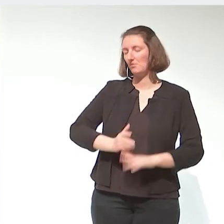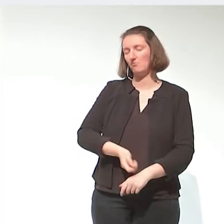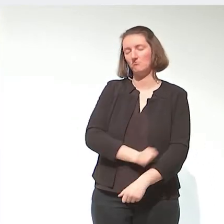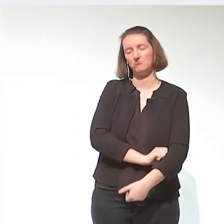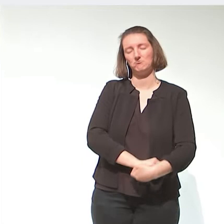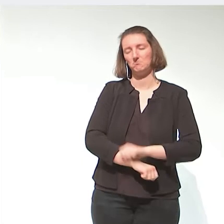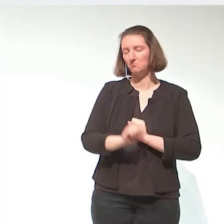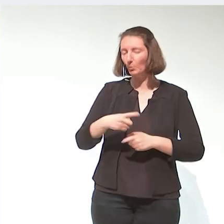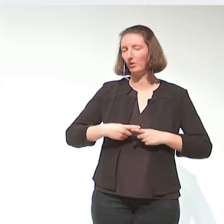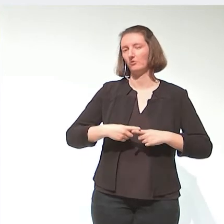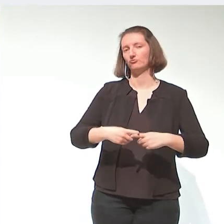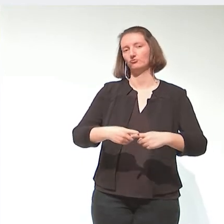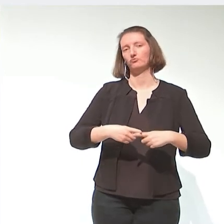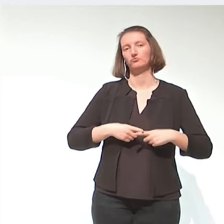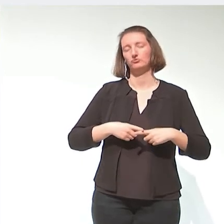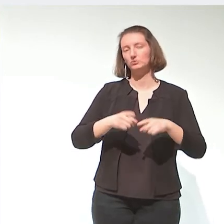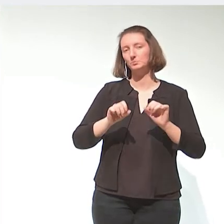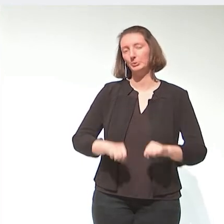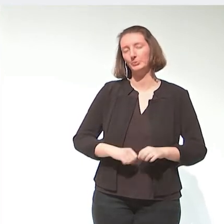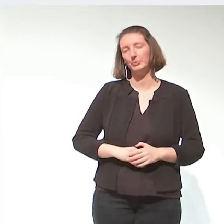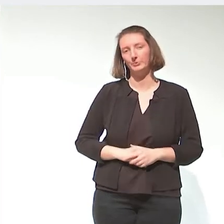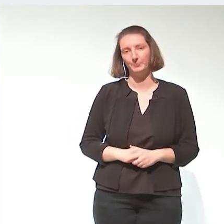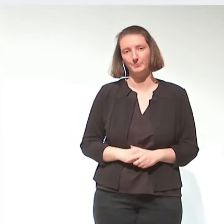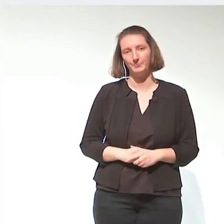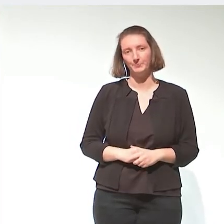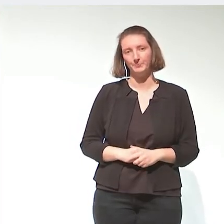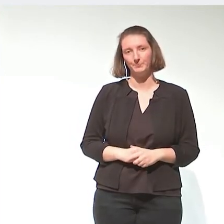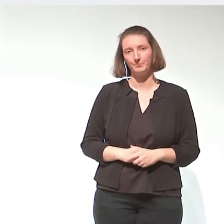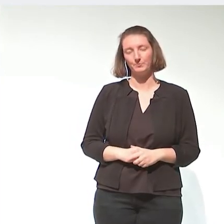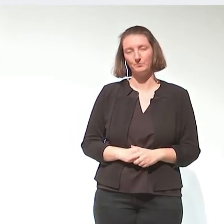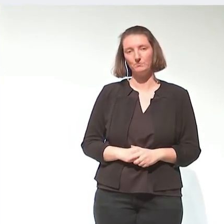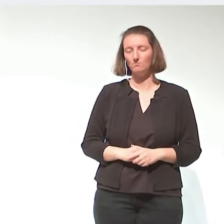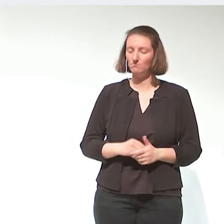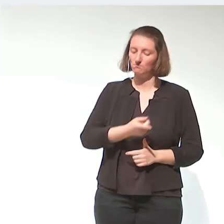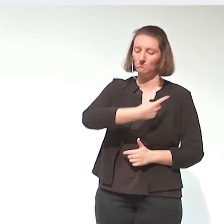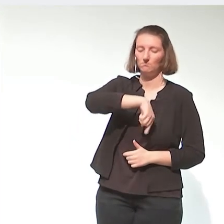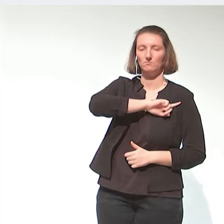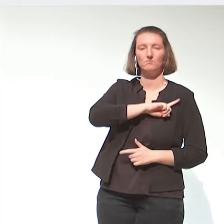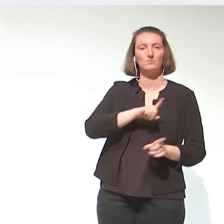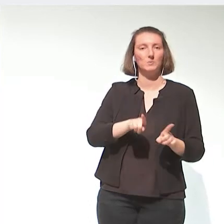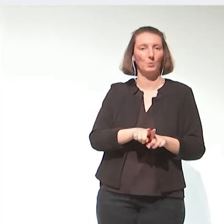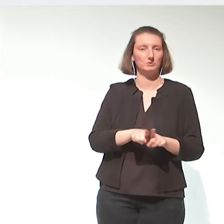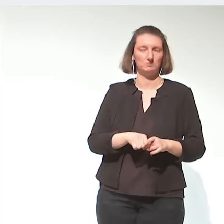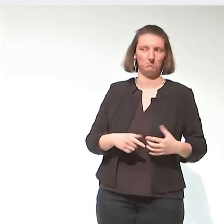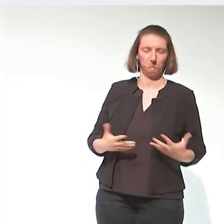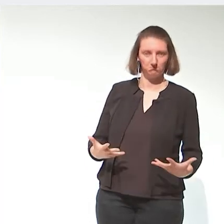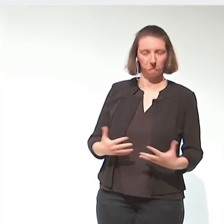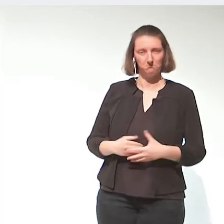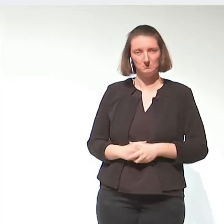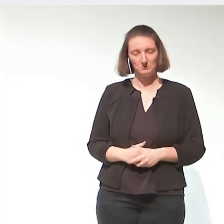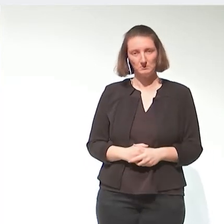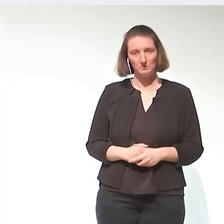We also had to start very fast legislative and